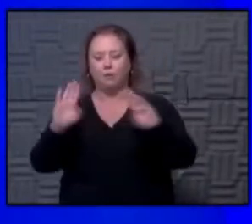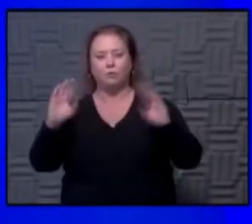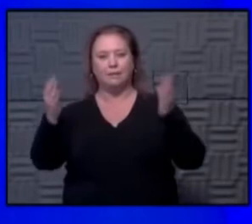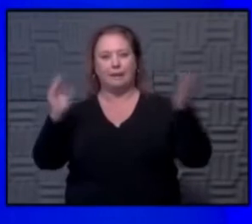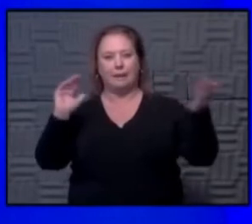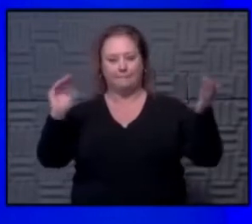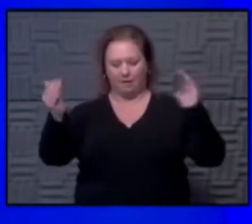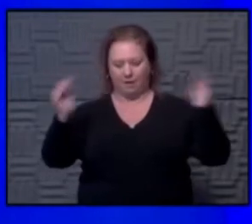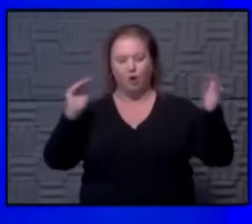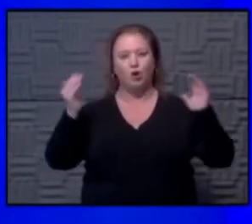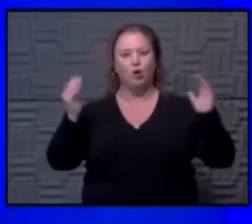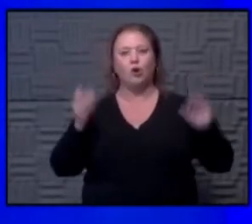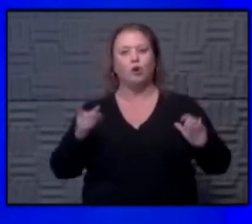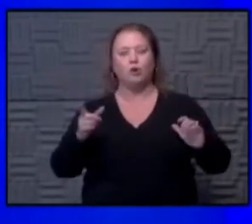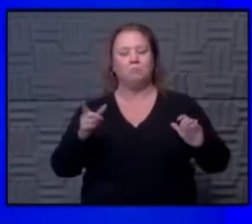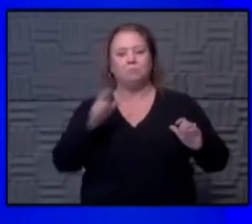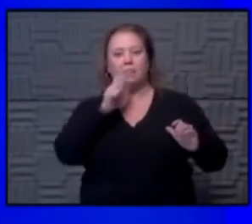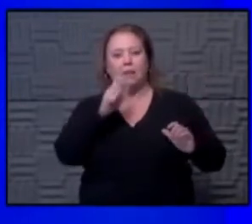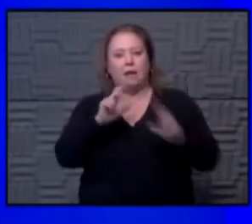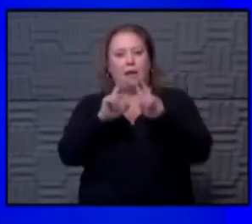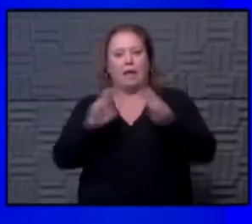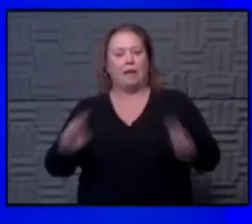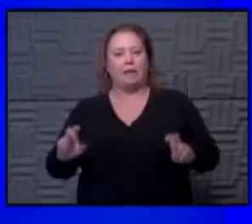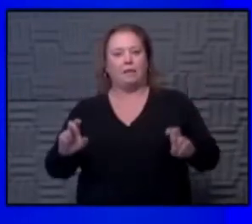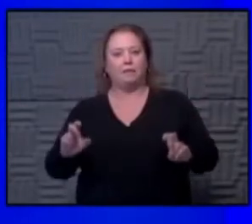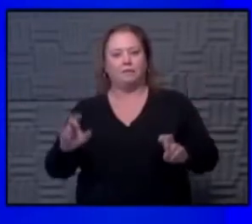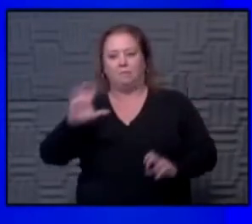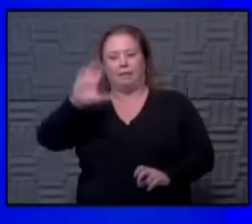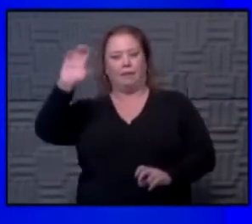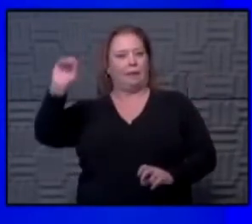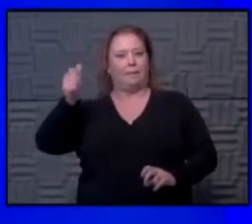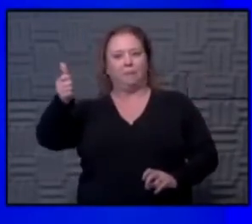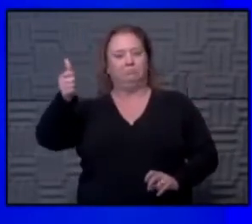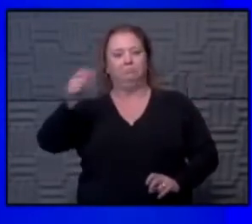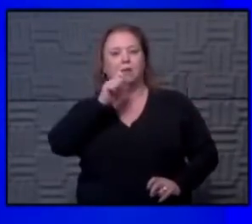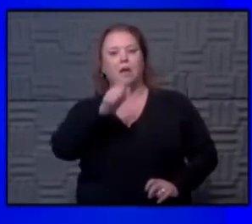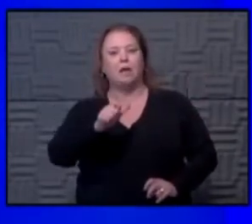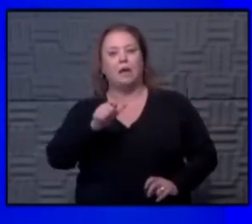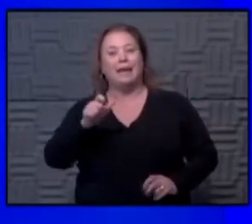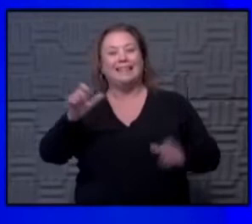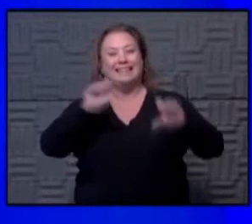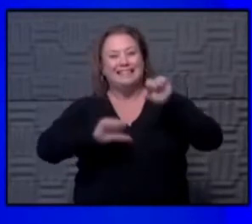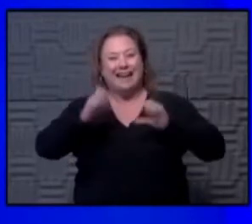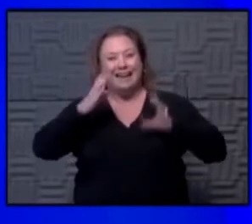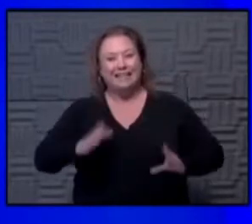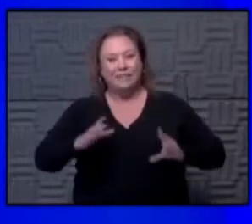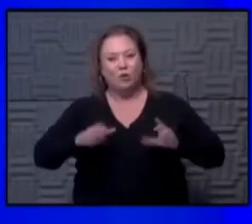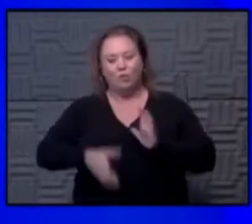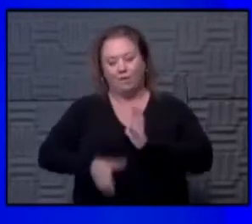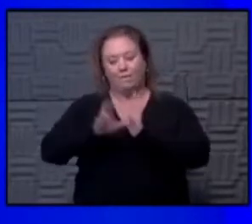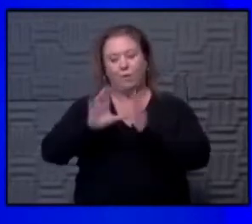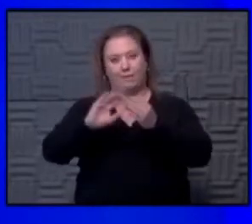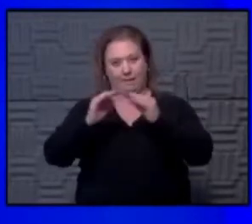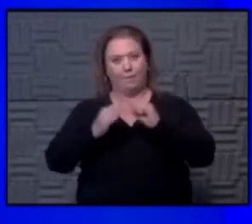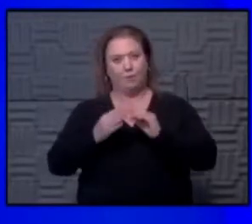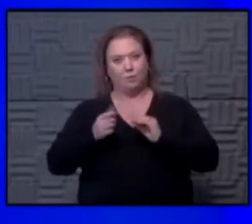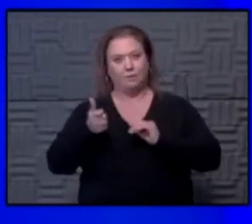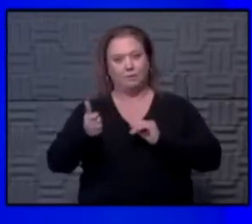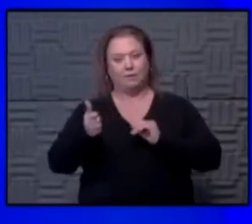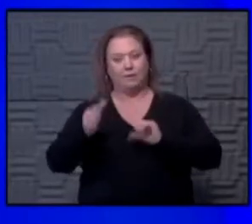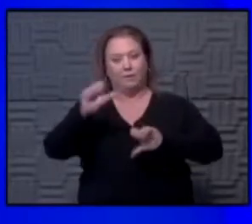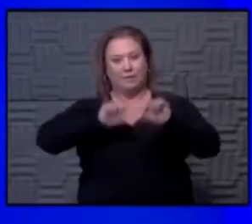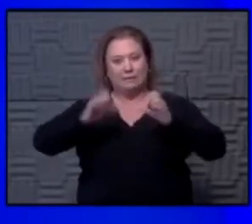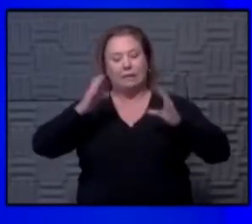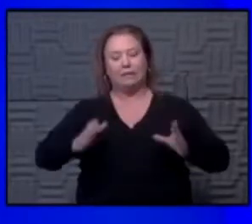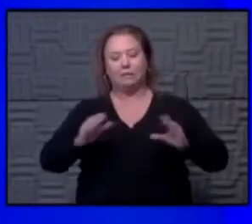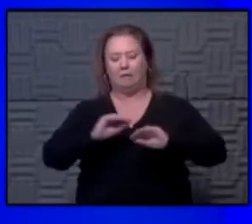manipulated or analyzed by the company itself, so they are looking at the raw numbers, and so that is one more safeguard for these scientists